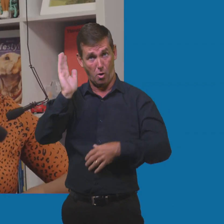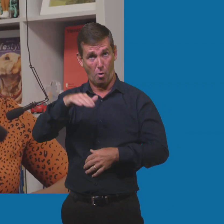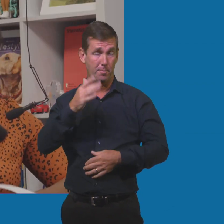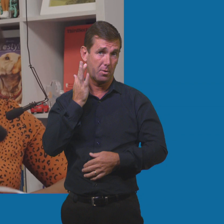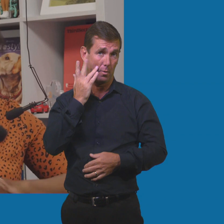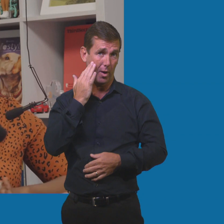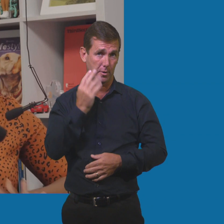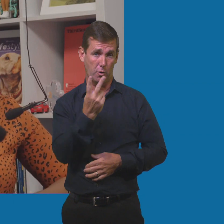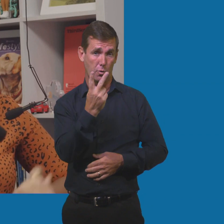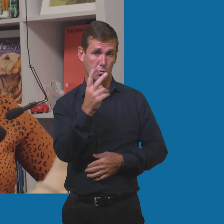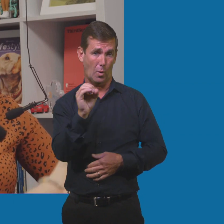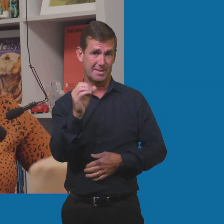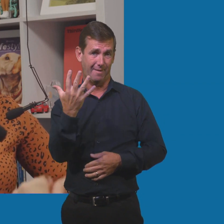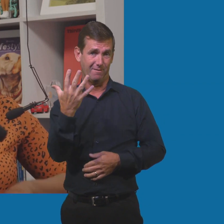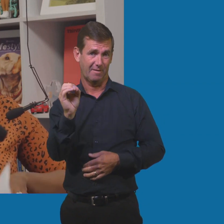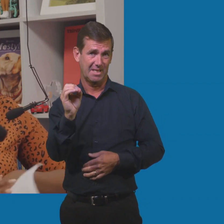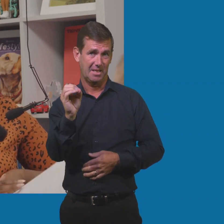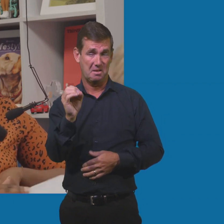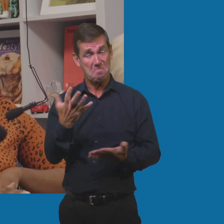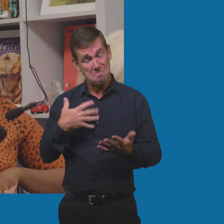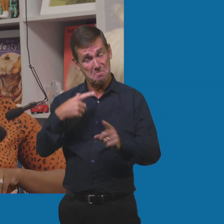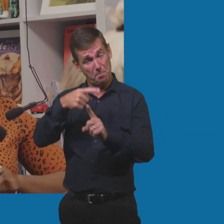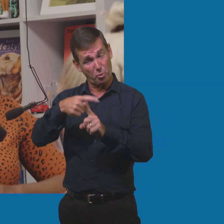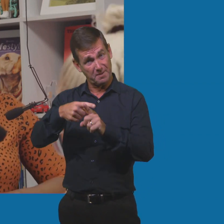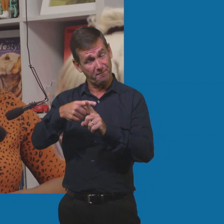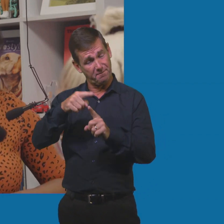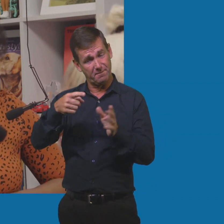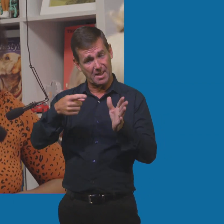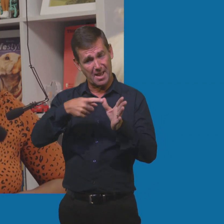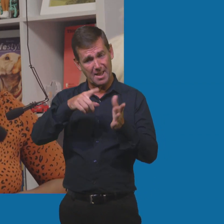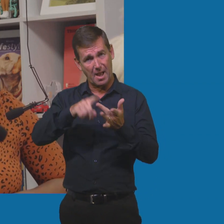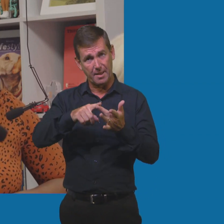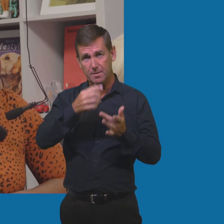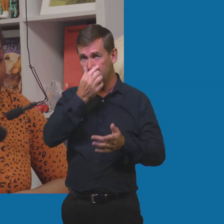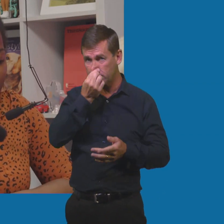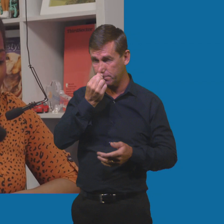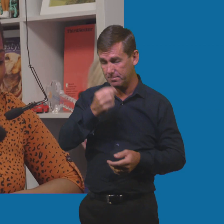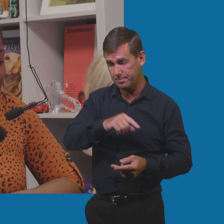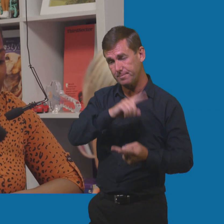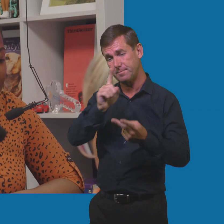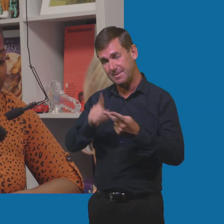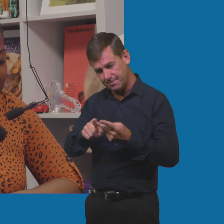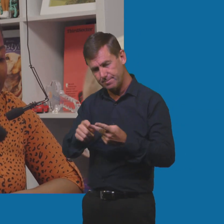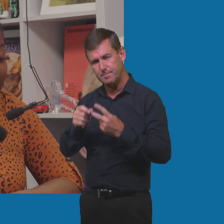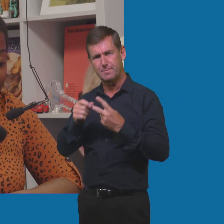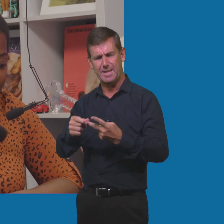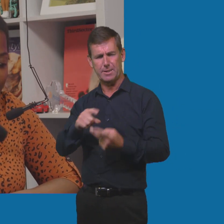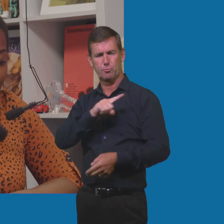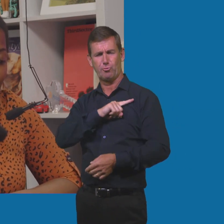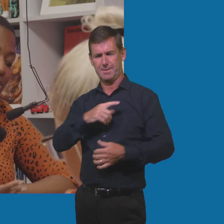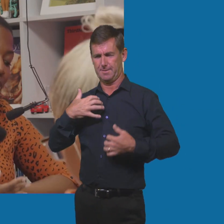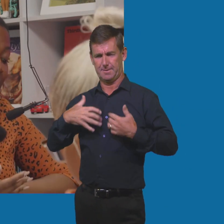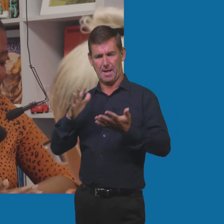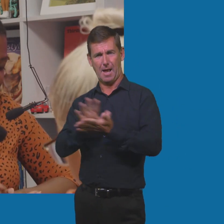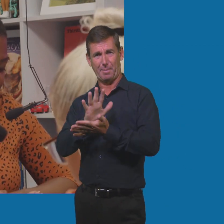our first reason to be cheerful, looking at the positives Absolutely. of AI. Our next reason to be cheerful is a story about Felix